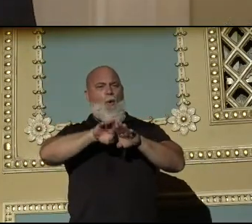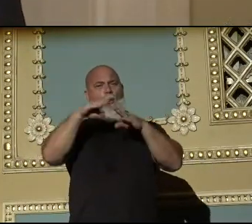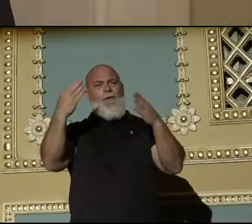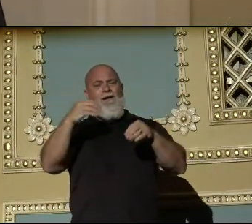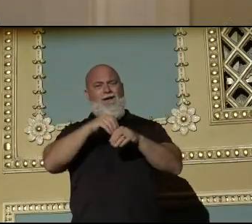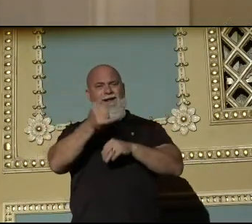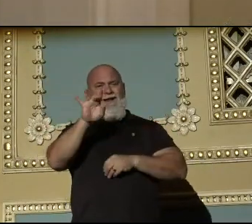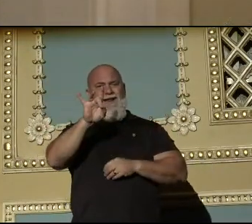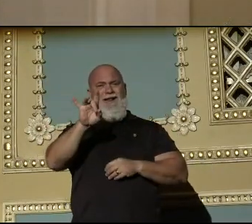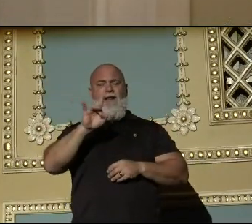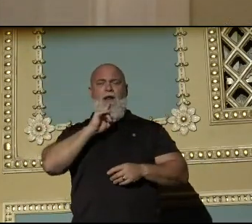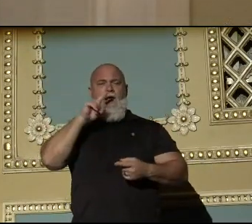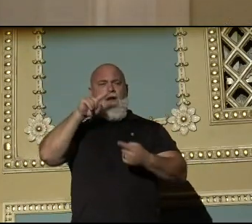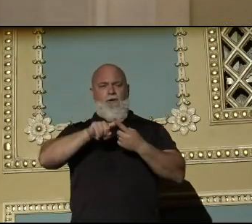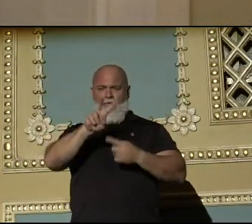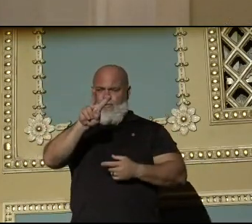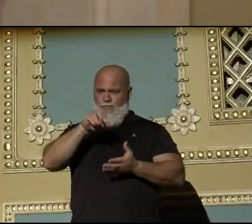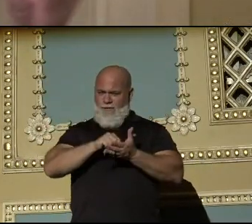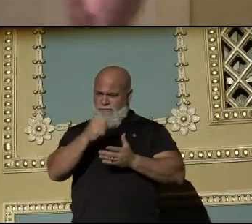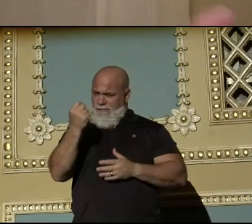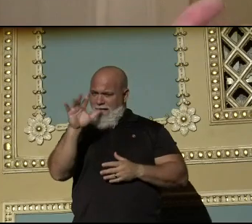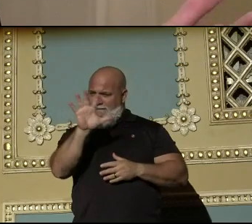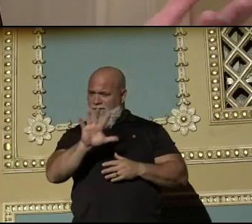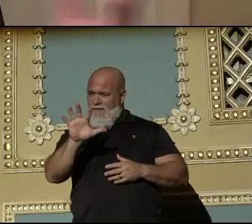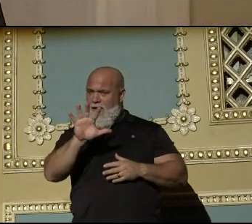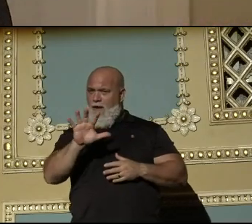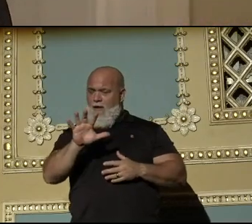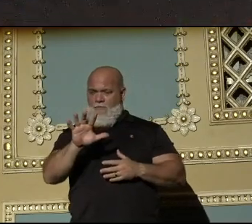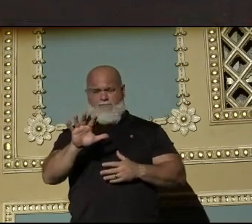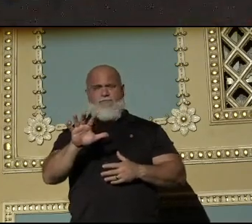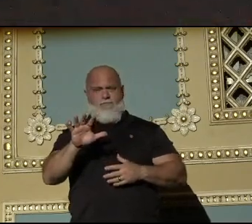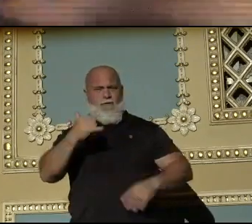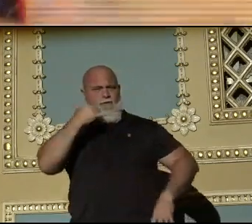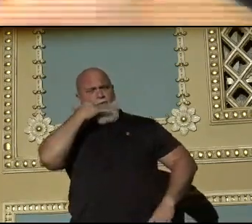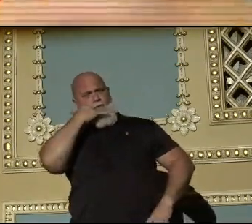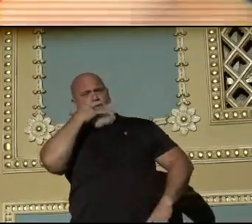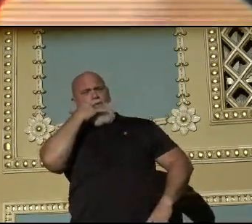until 2011 that we received the call.